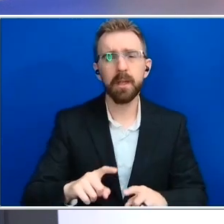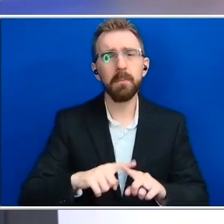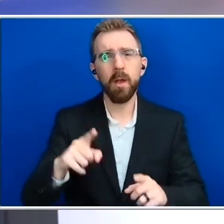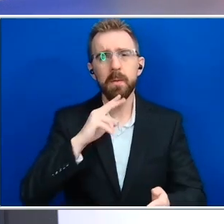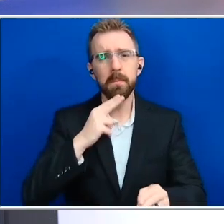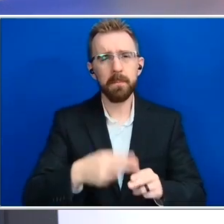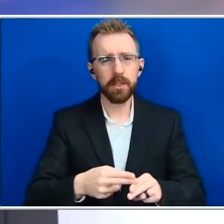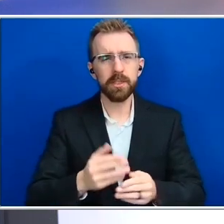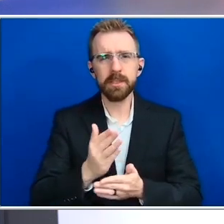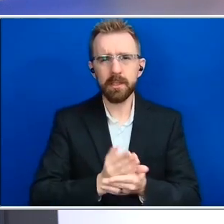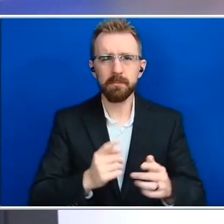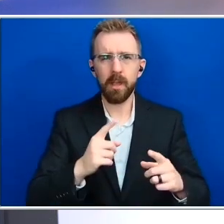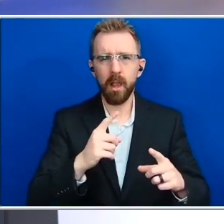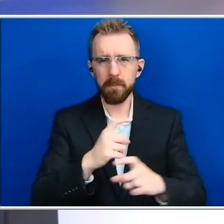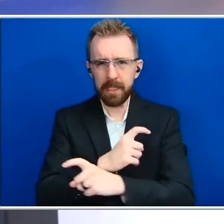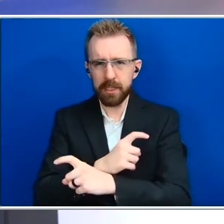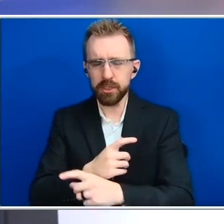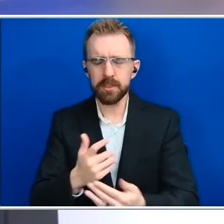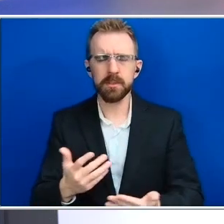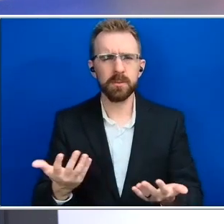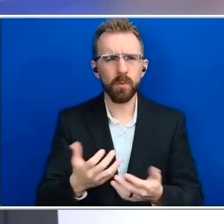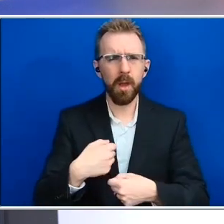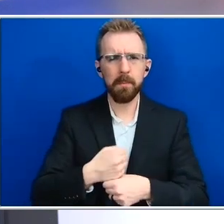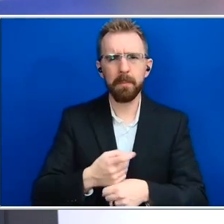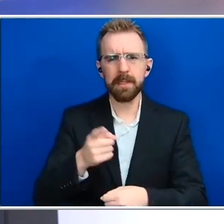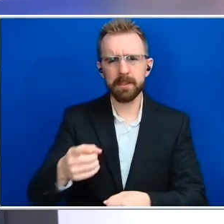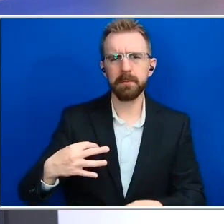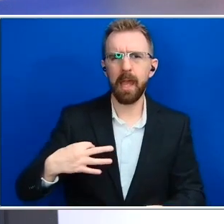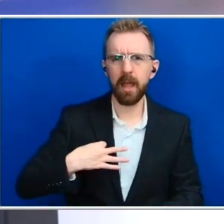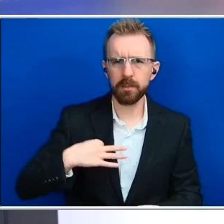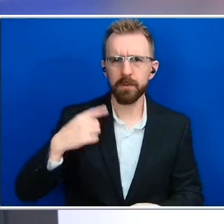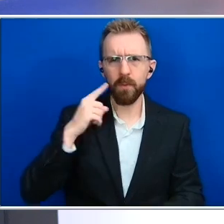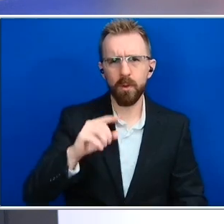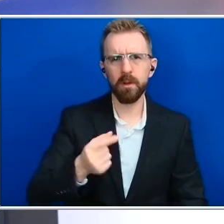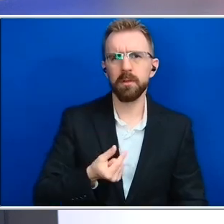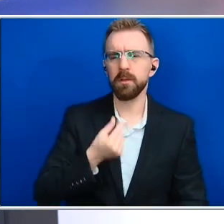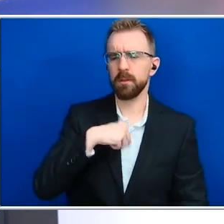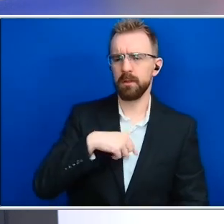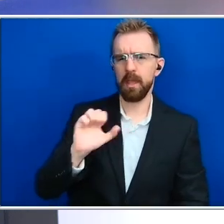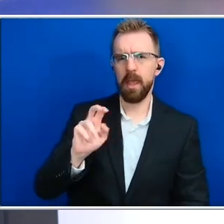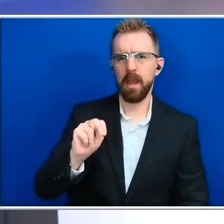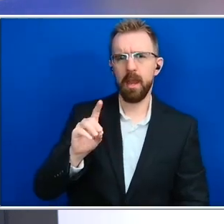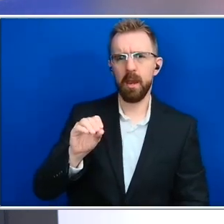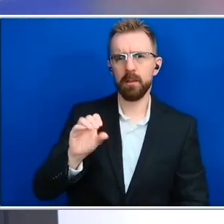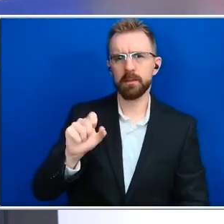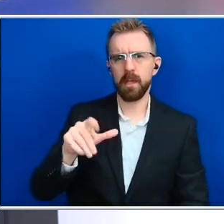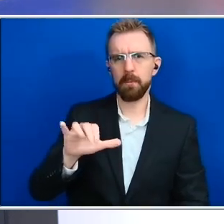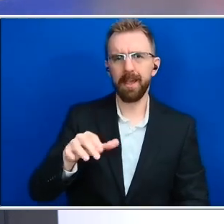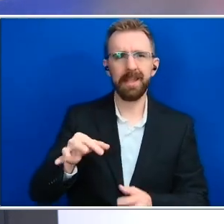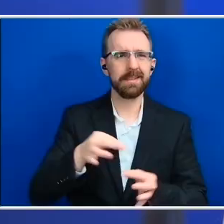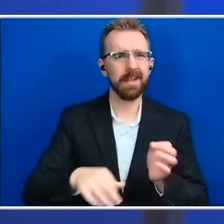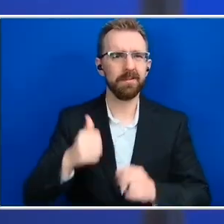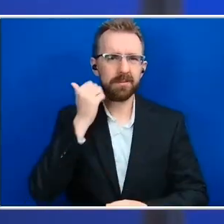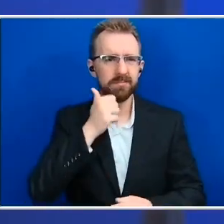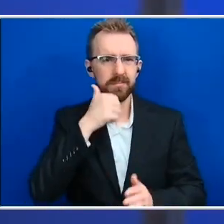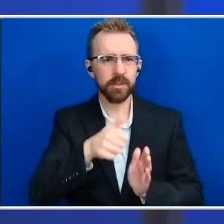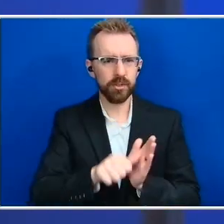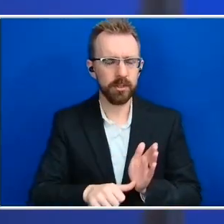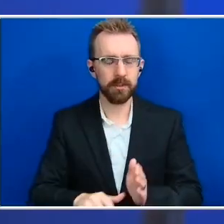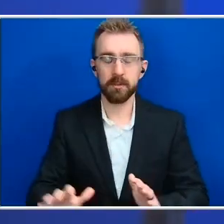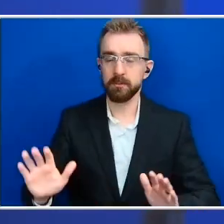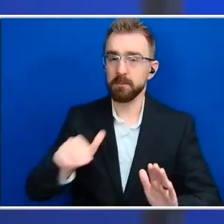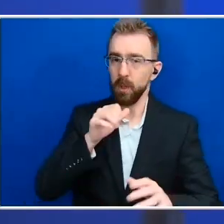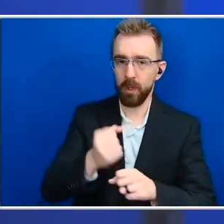But what makes someone eligible for an endoscopic option rather than the surgical option? Don't get me wrong, our surgeons are